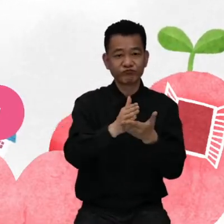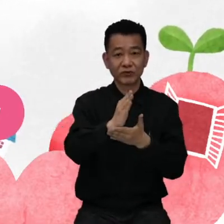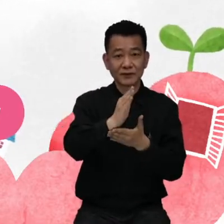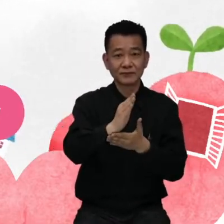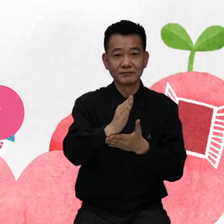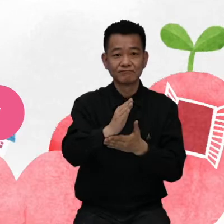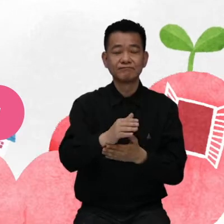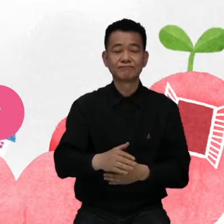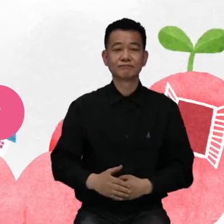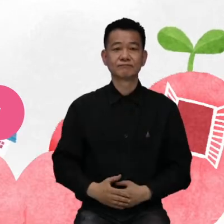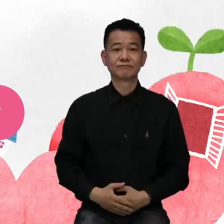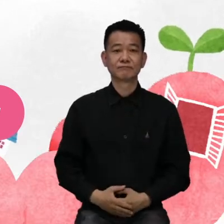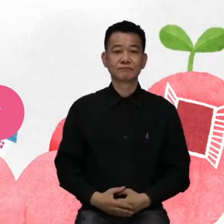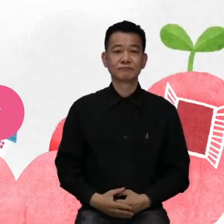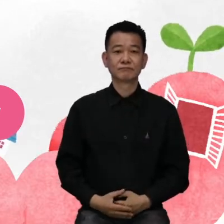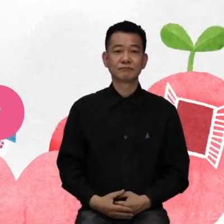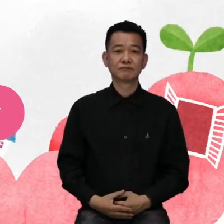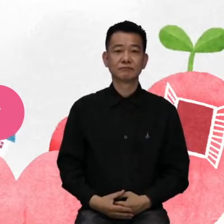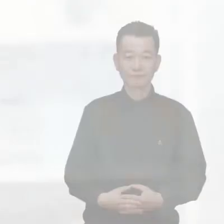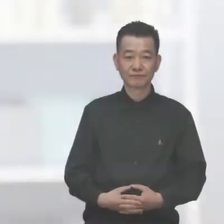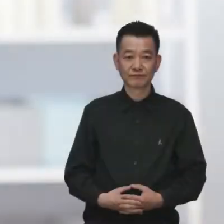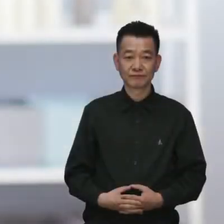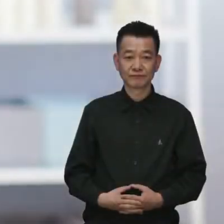and be healthy.